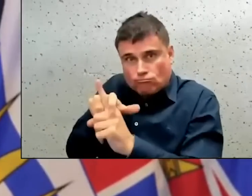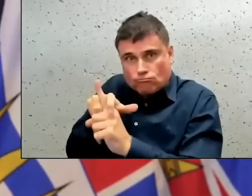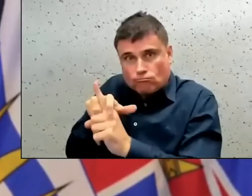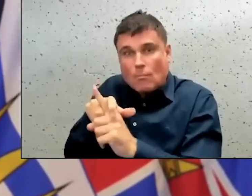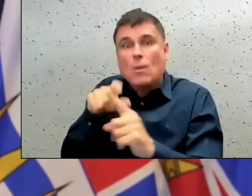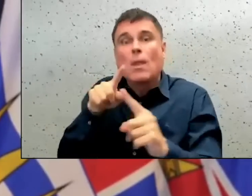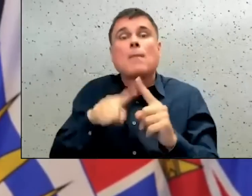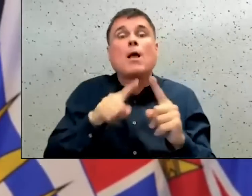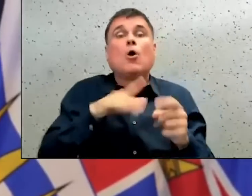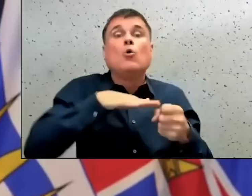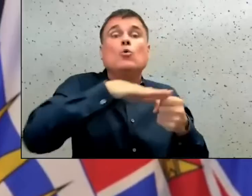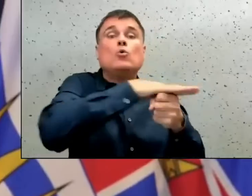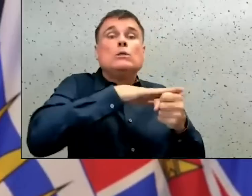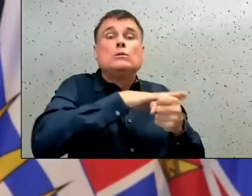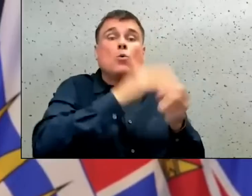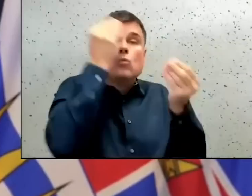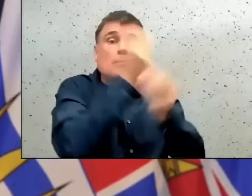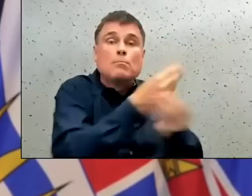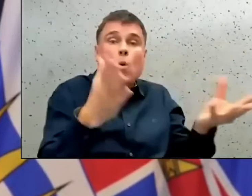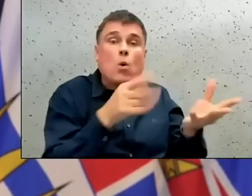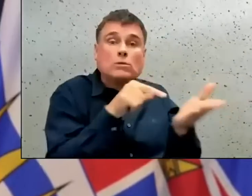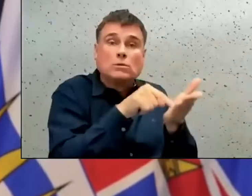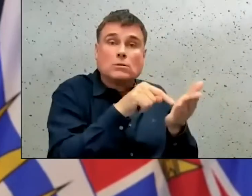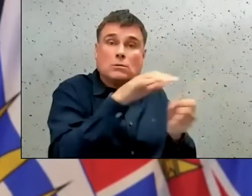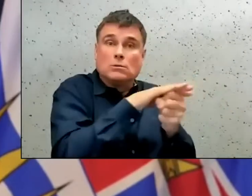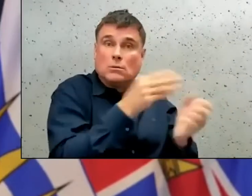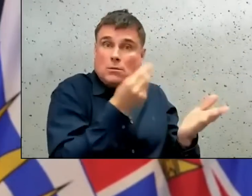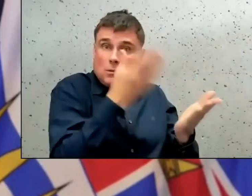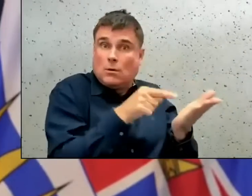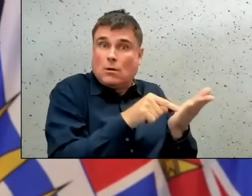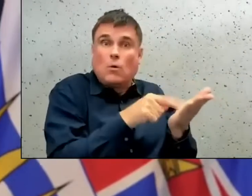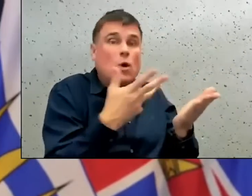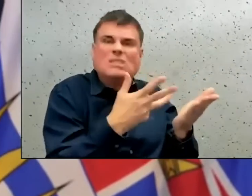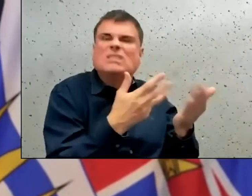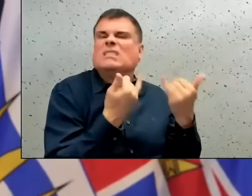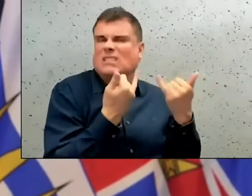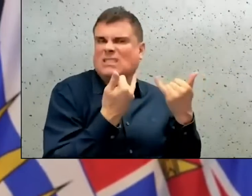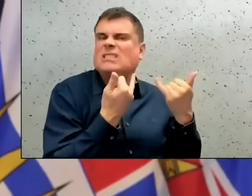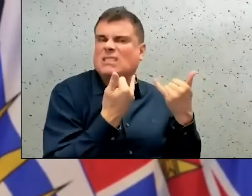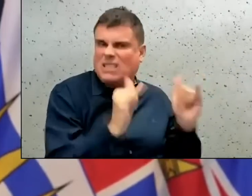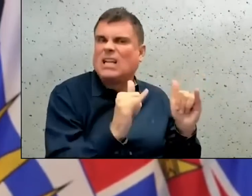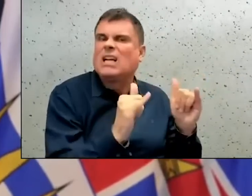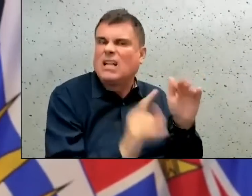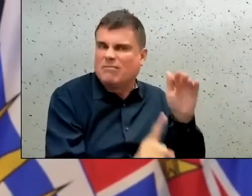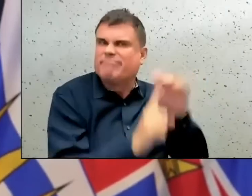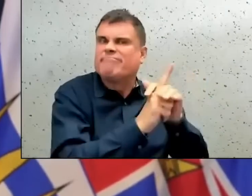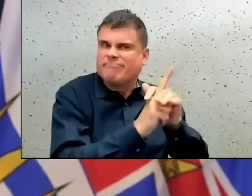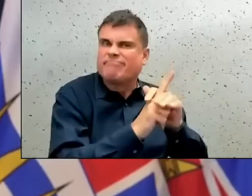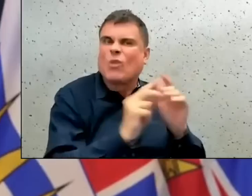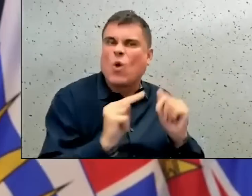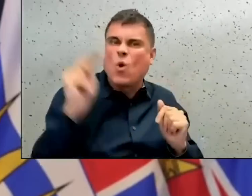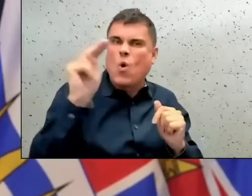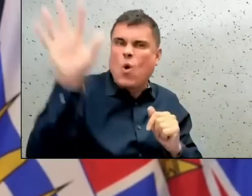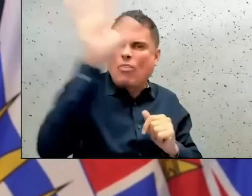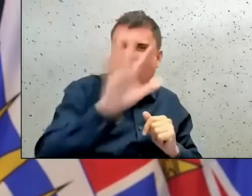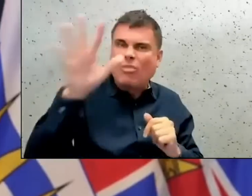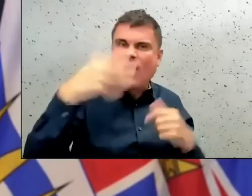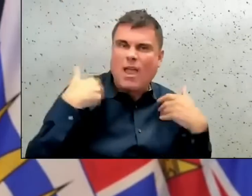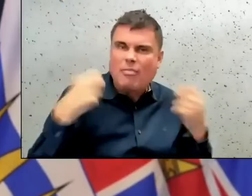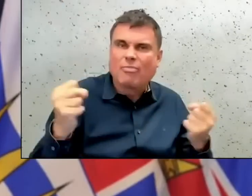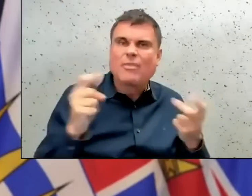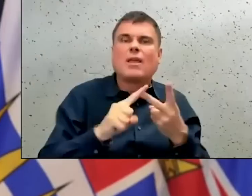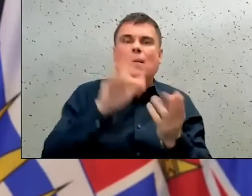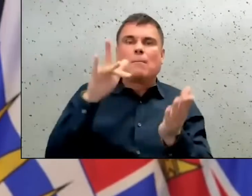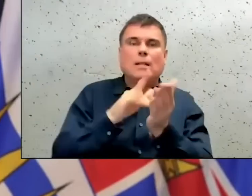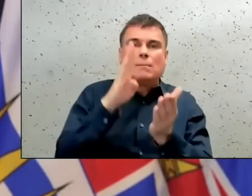carefully, and the regional orders are in place in some areas in Northern Health, Interior Health, and Fraser East, for